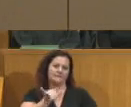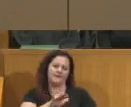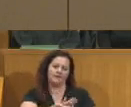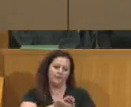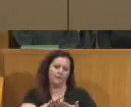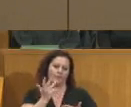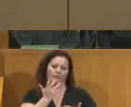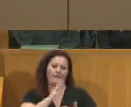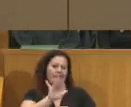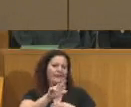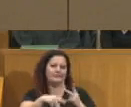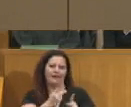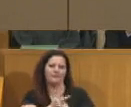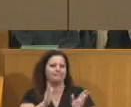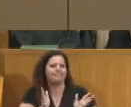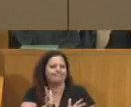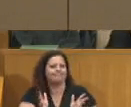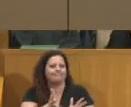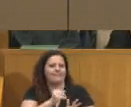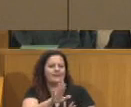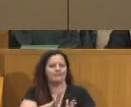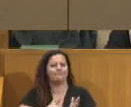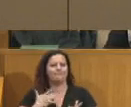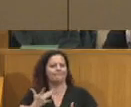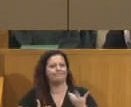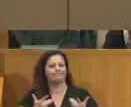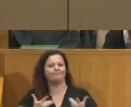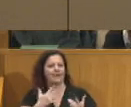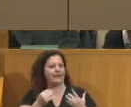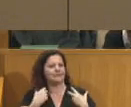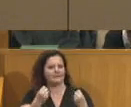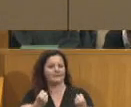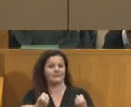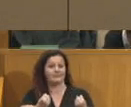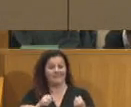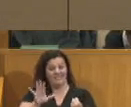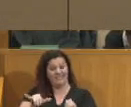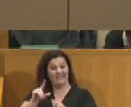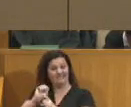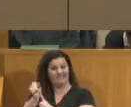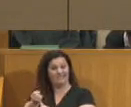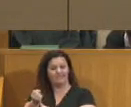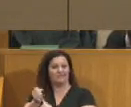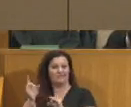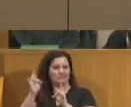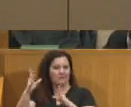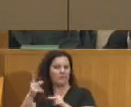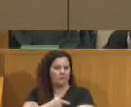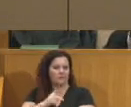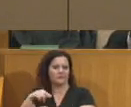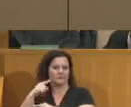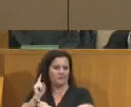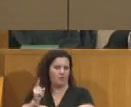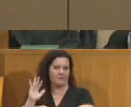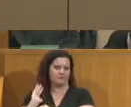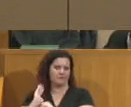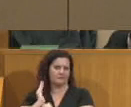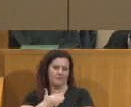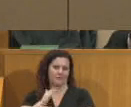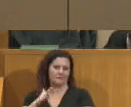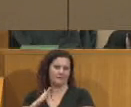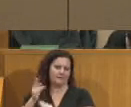Was a decision that wasn't easy to have or make, and the chancellor stepped out every time strong. Think about,